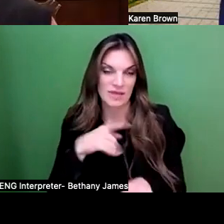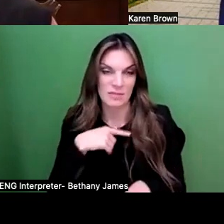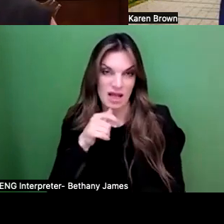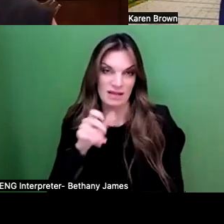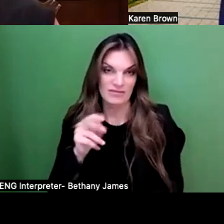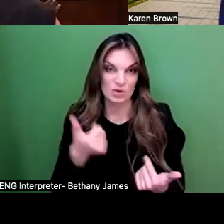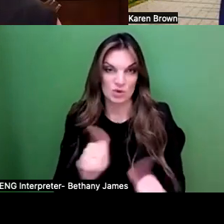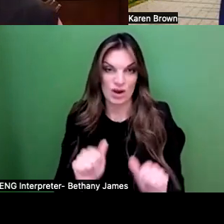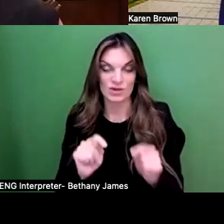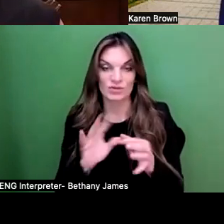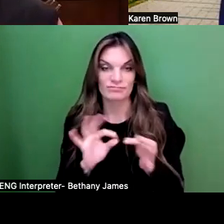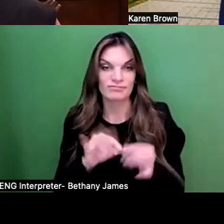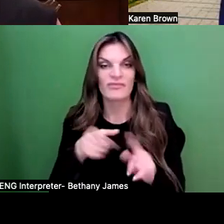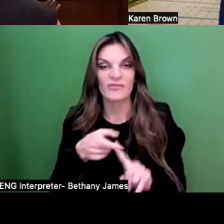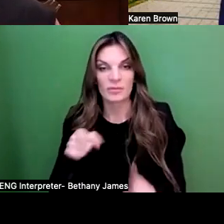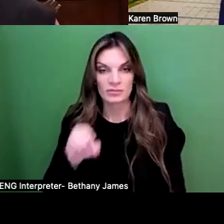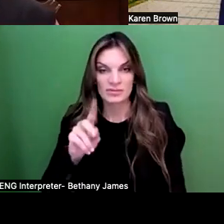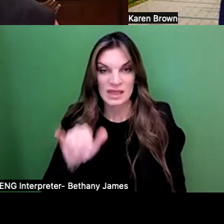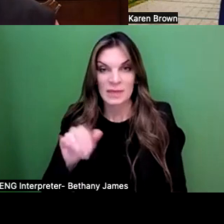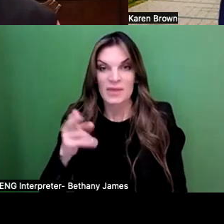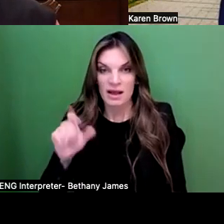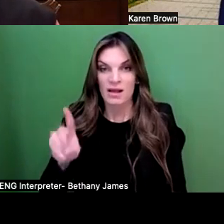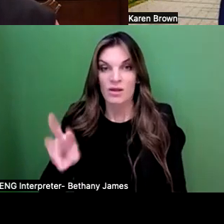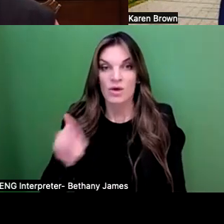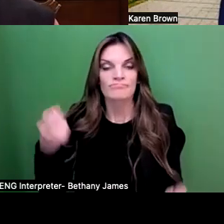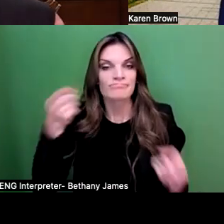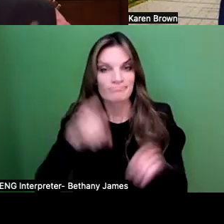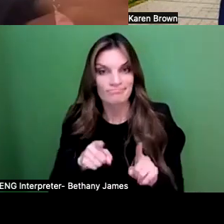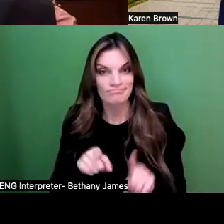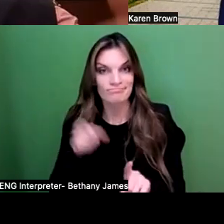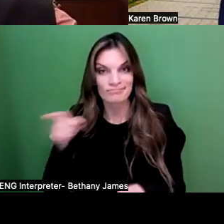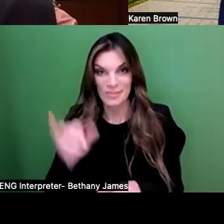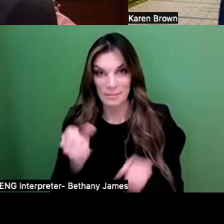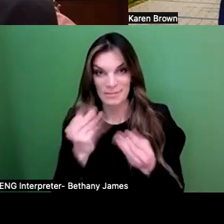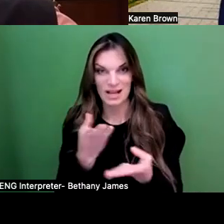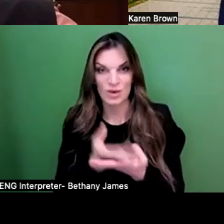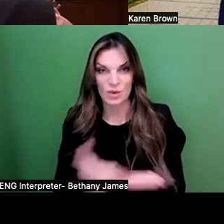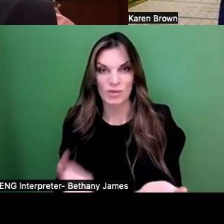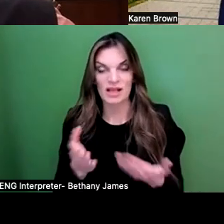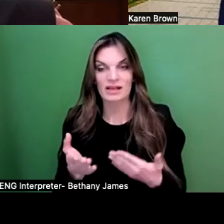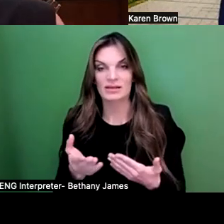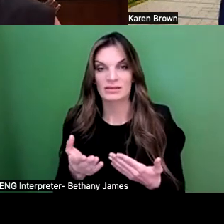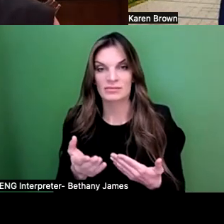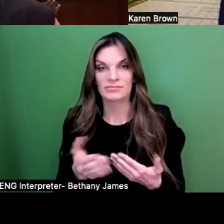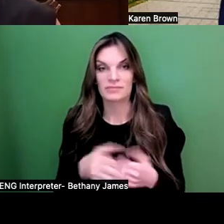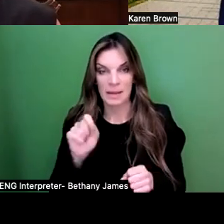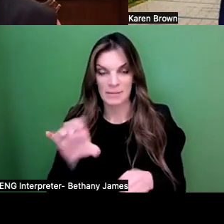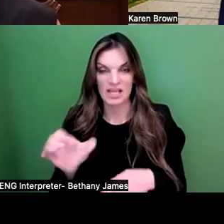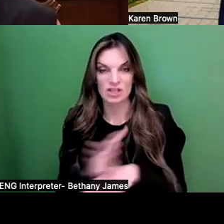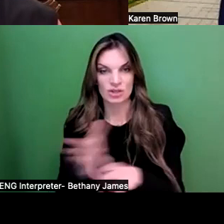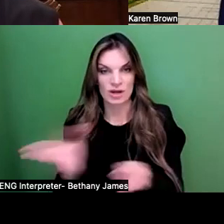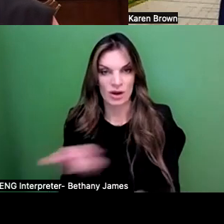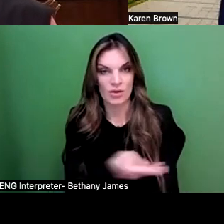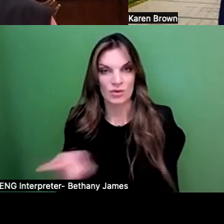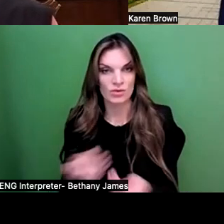We talked about shared services, and he very much agreed that a lot of equipment, let's say at the DPW, could be shared to save everybody